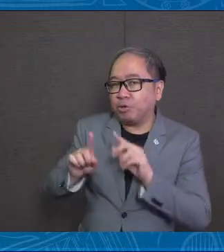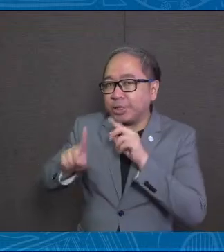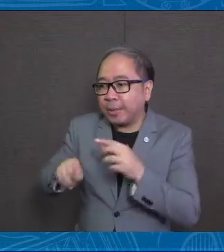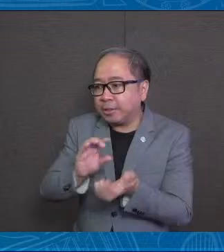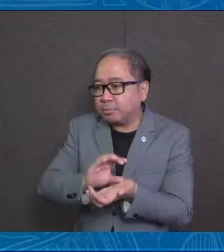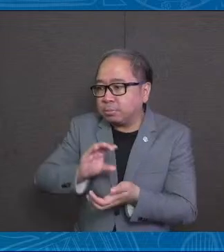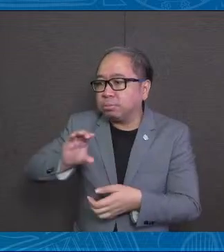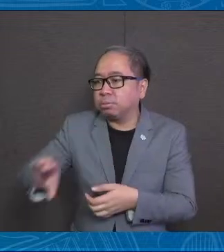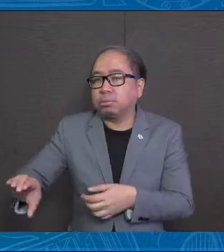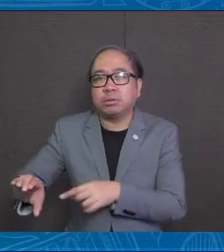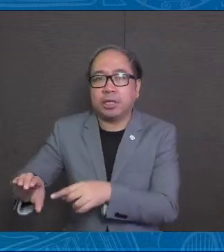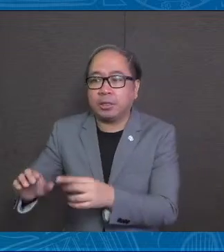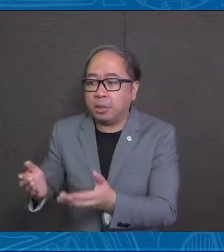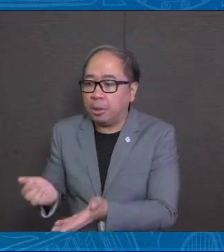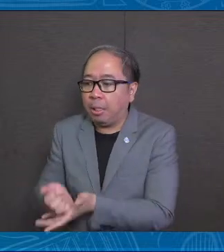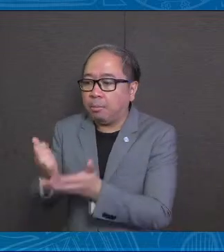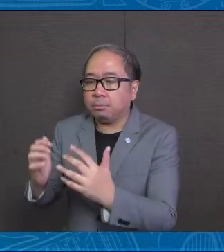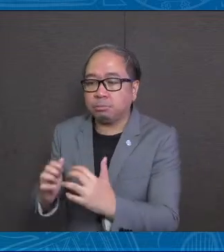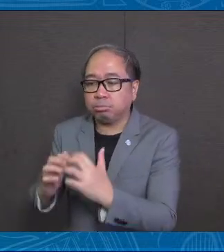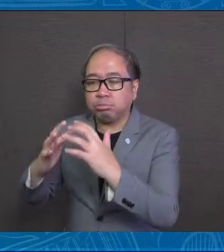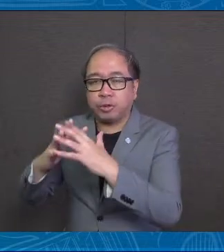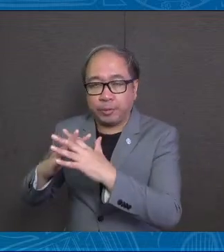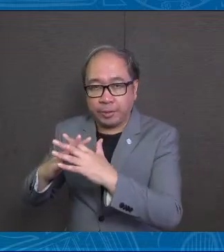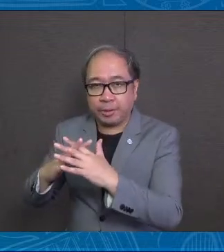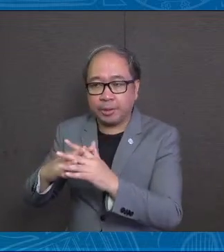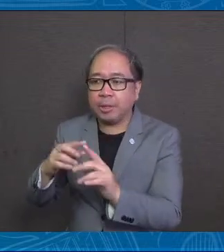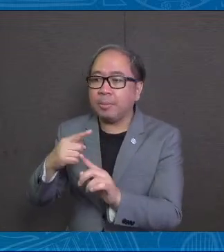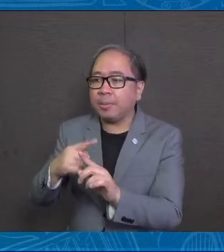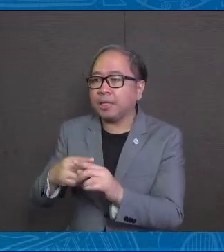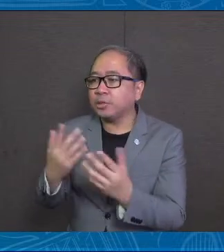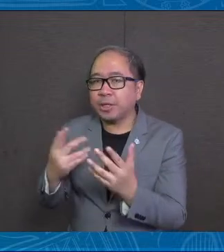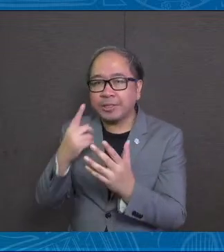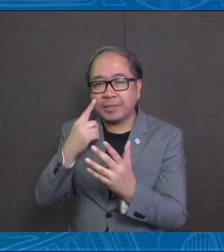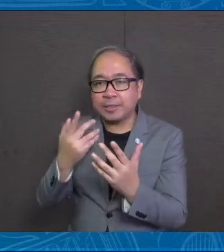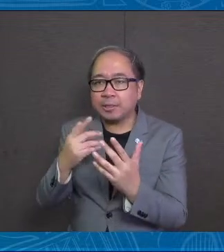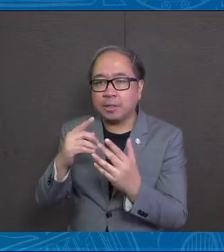for recovery and also dealing with revenue shortfalls